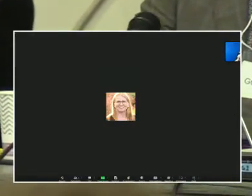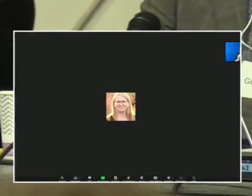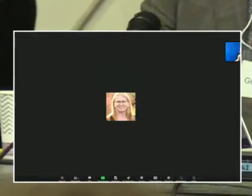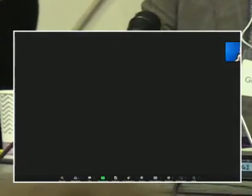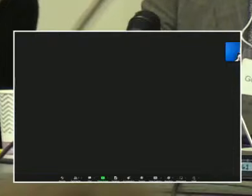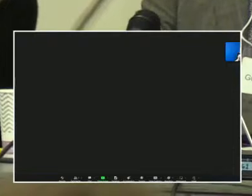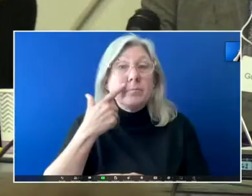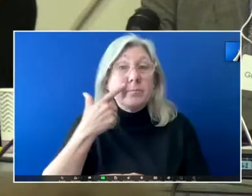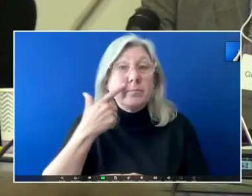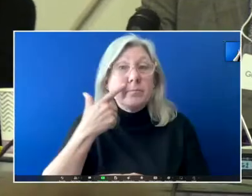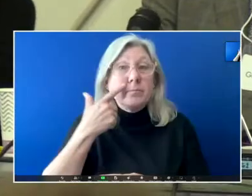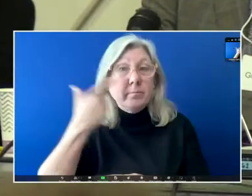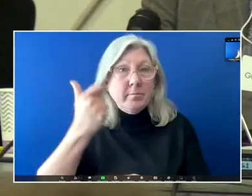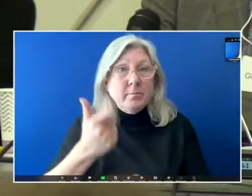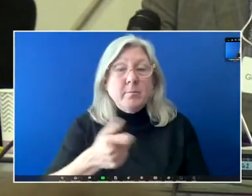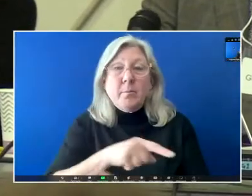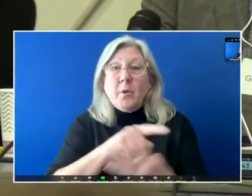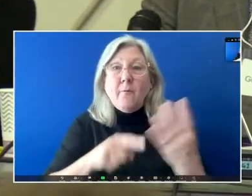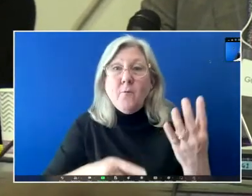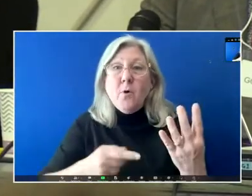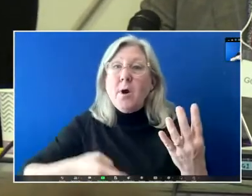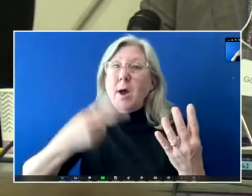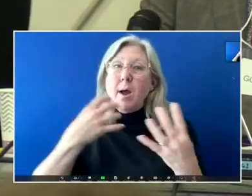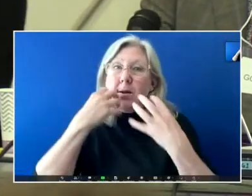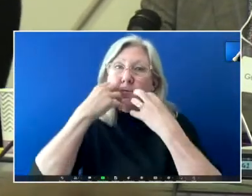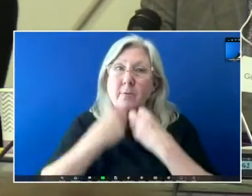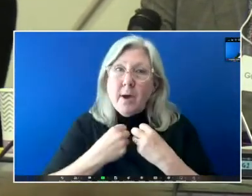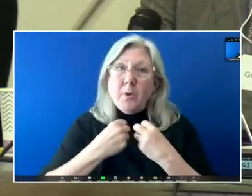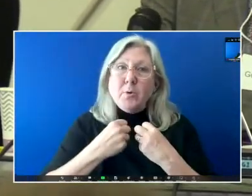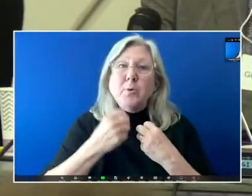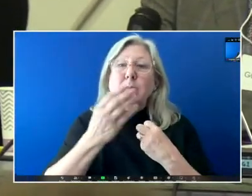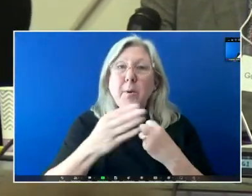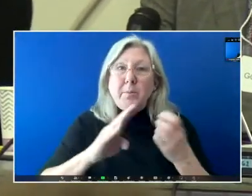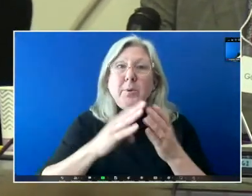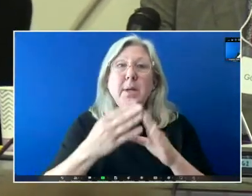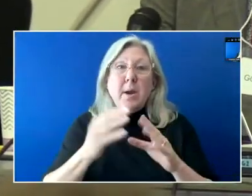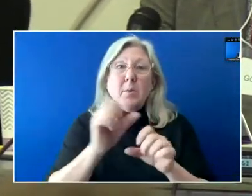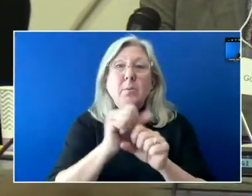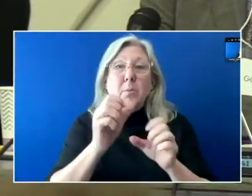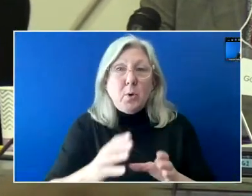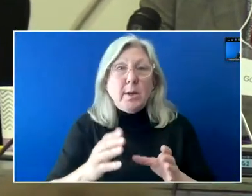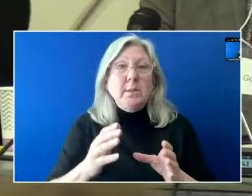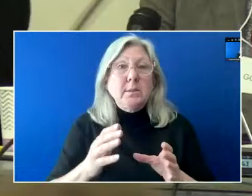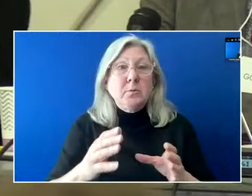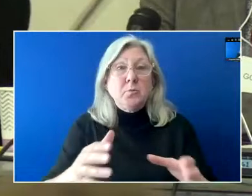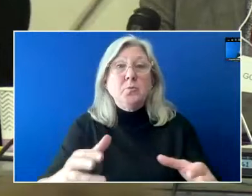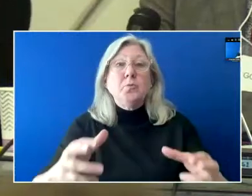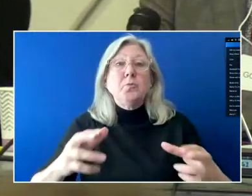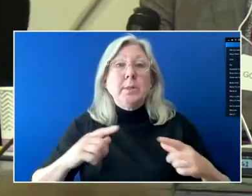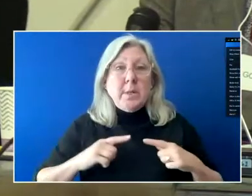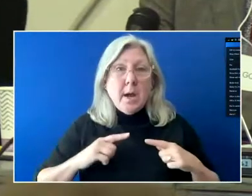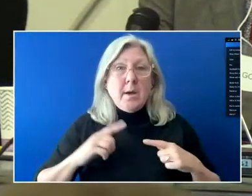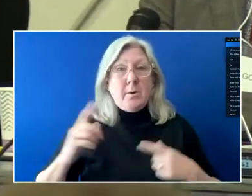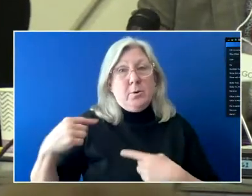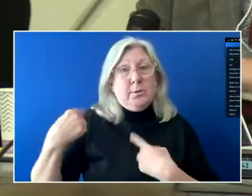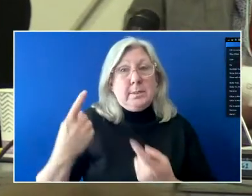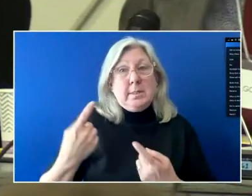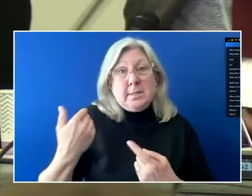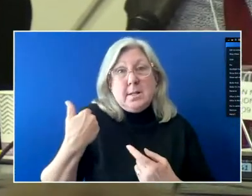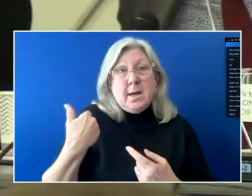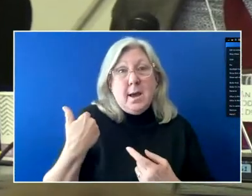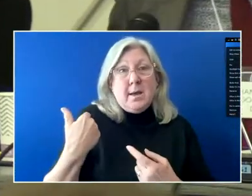highly valued town of brador employees have retired since the last town meeting